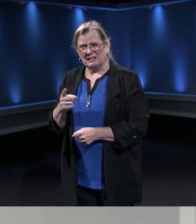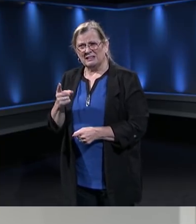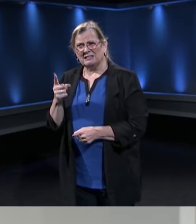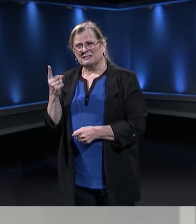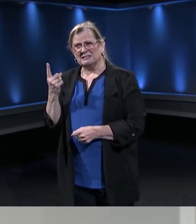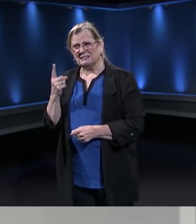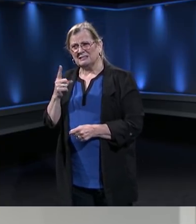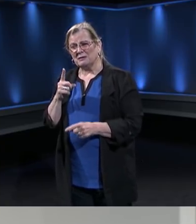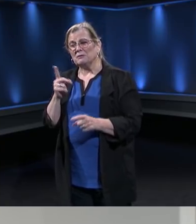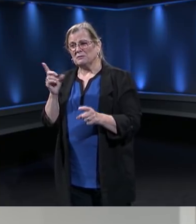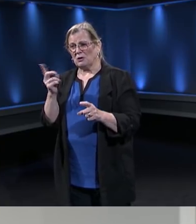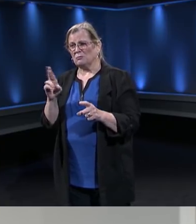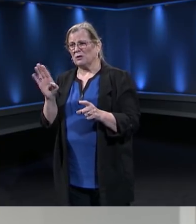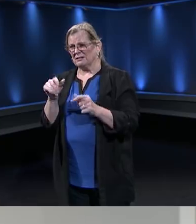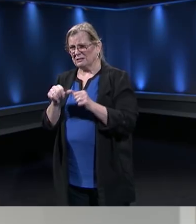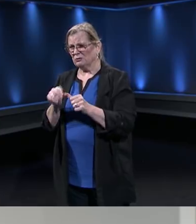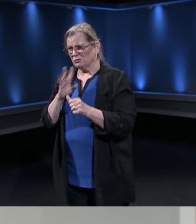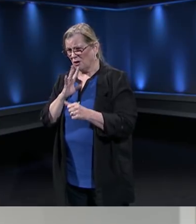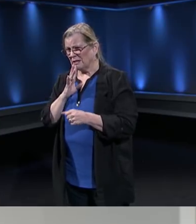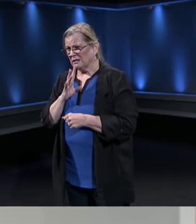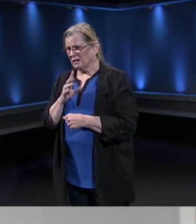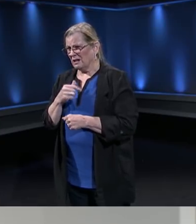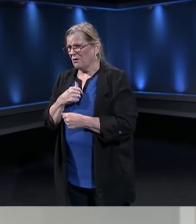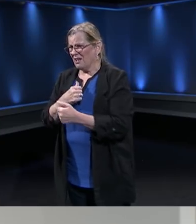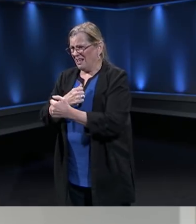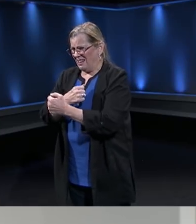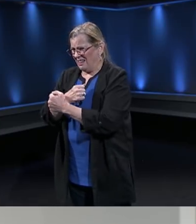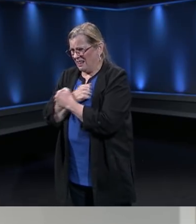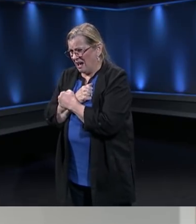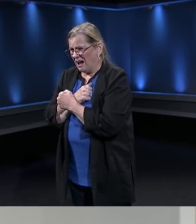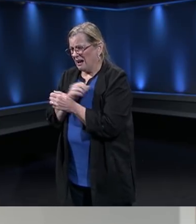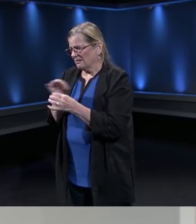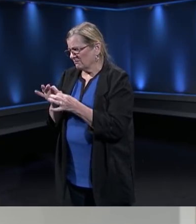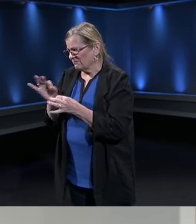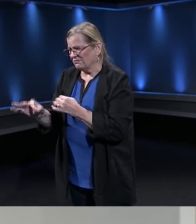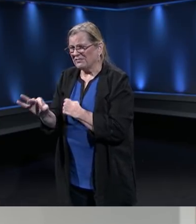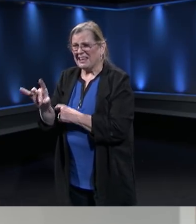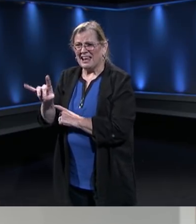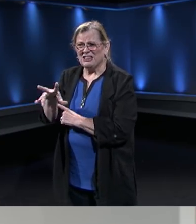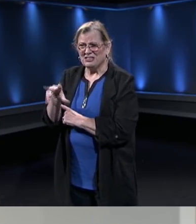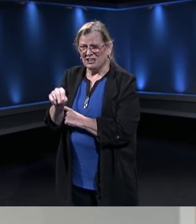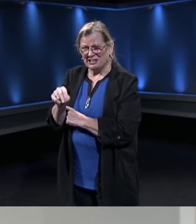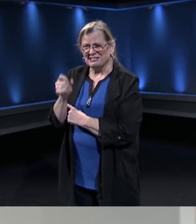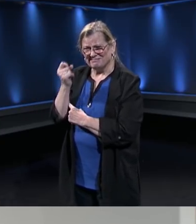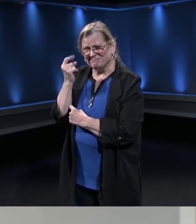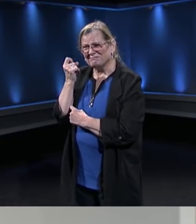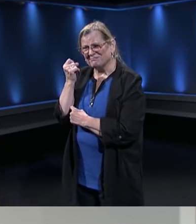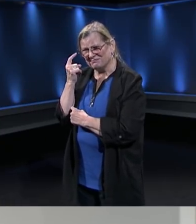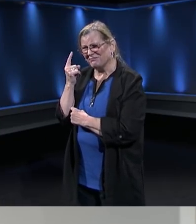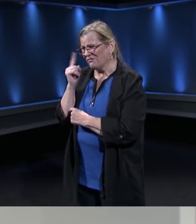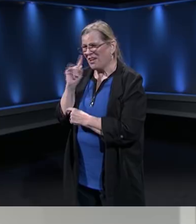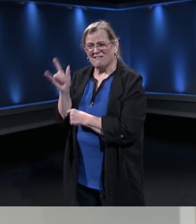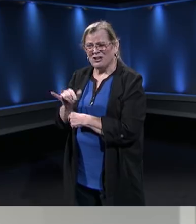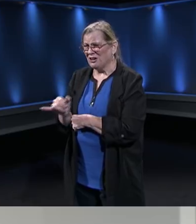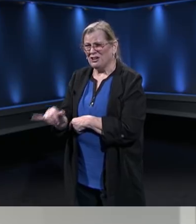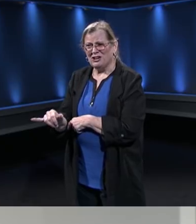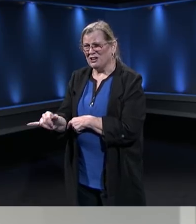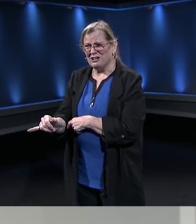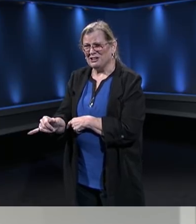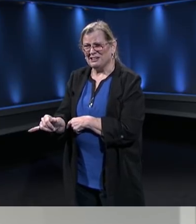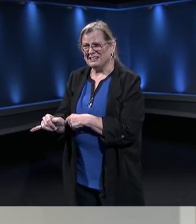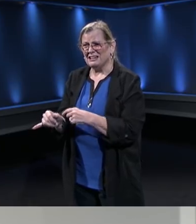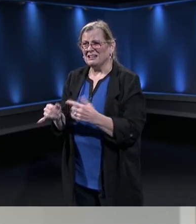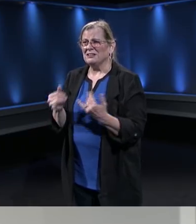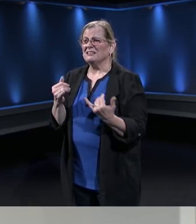folks that would say, gosh, we love the later time, let's keep it. We had already presented a report to the school board back in the